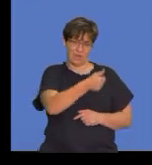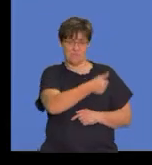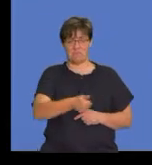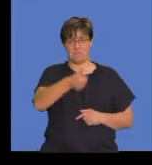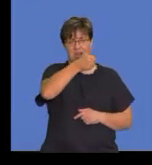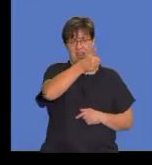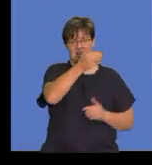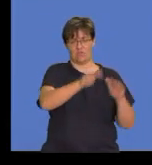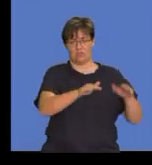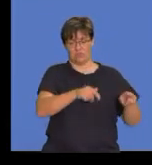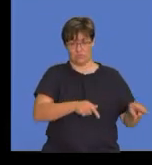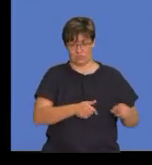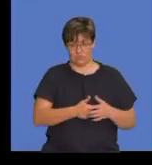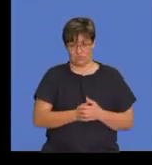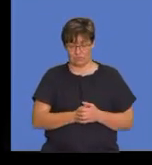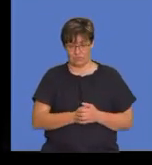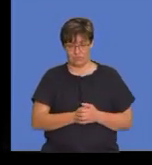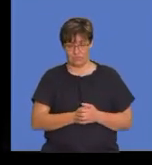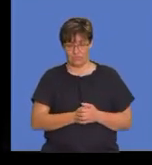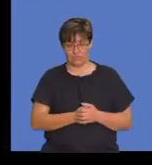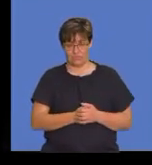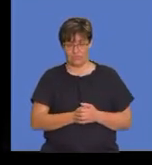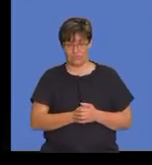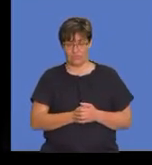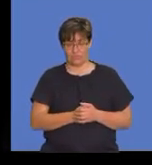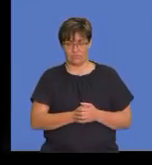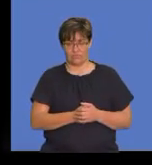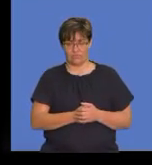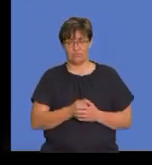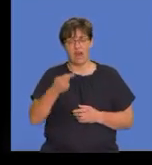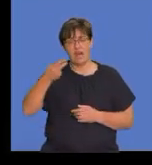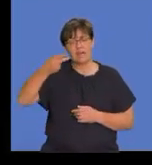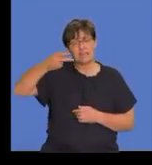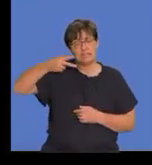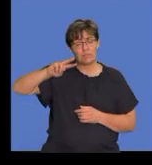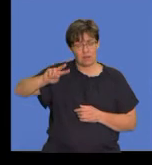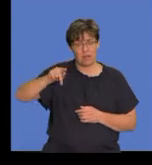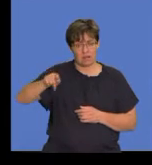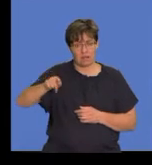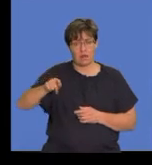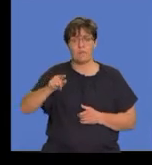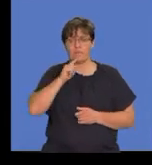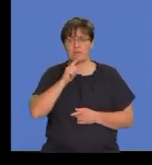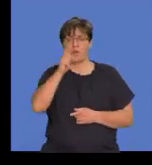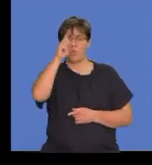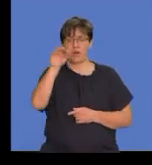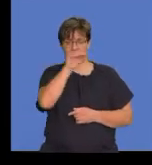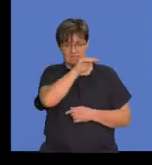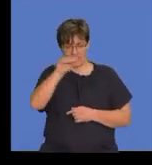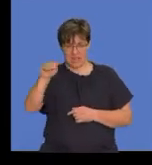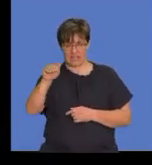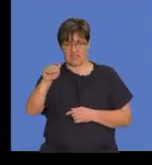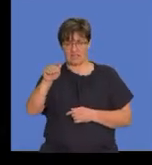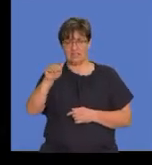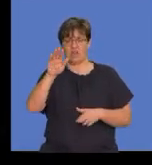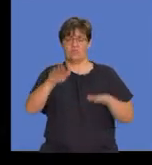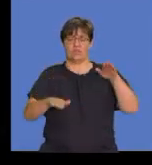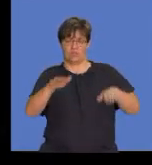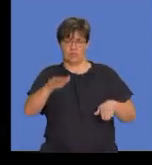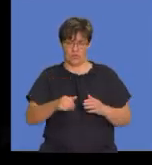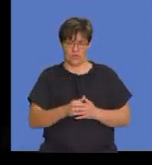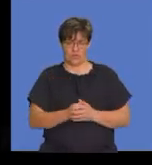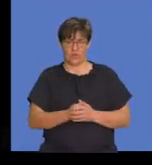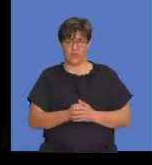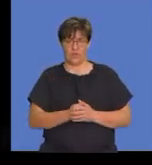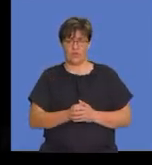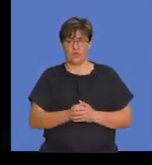the three main ratios. And a reciprocal will be 1 divided by the